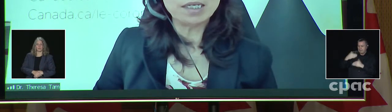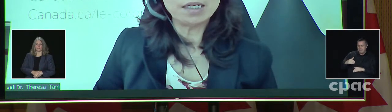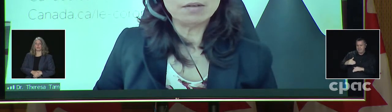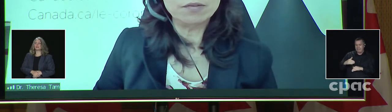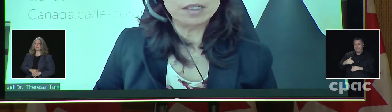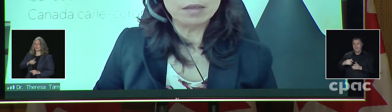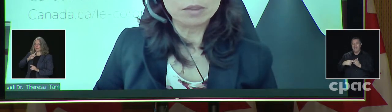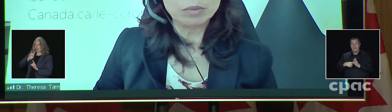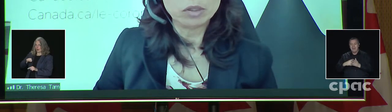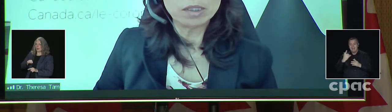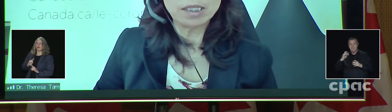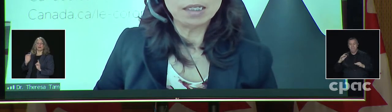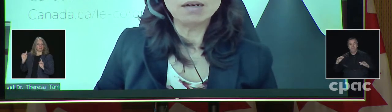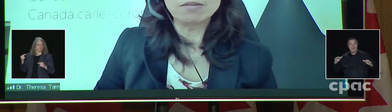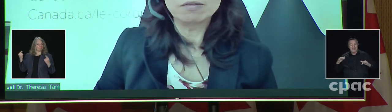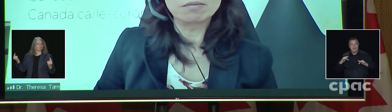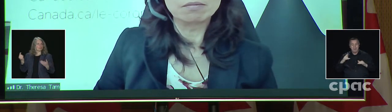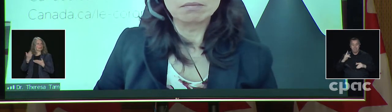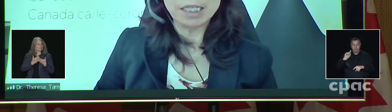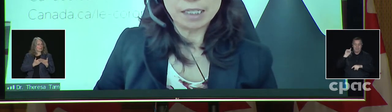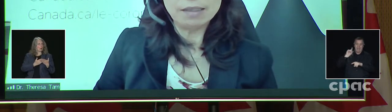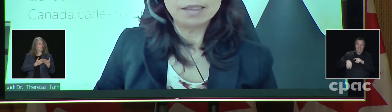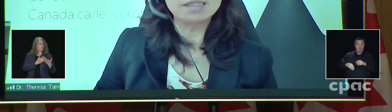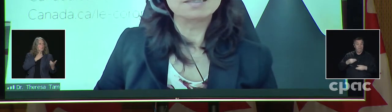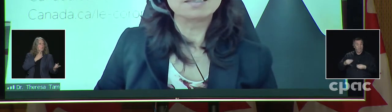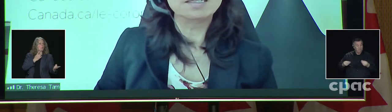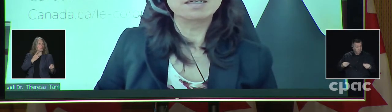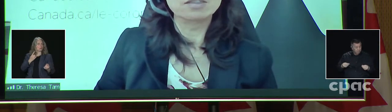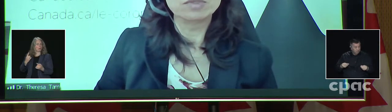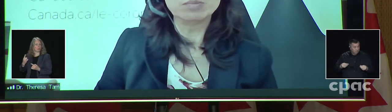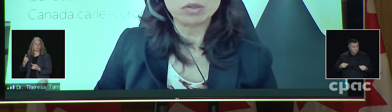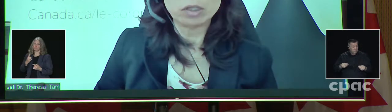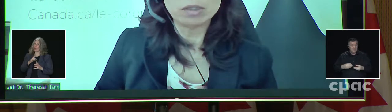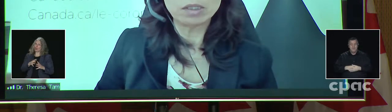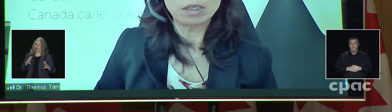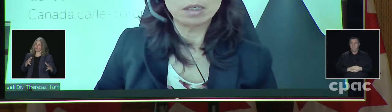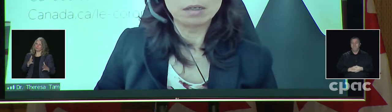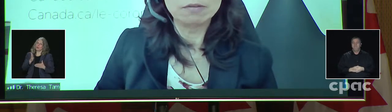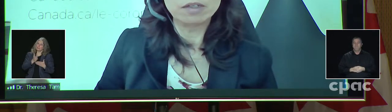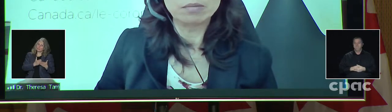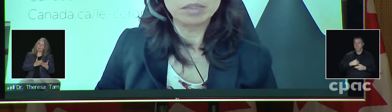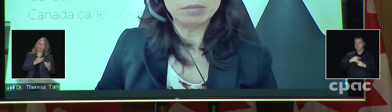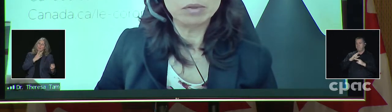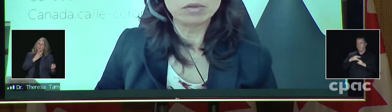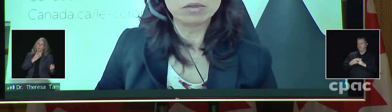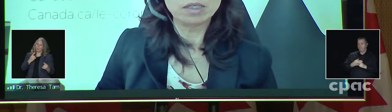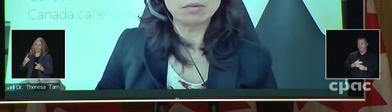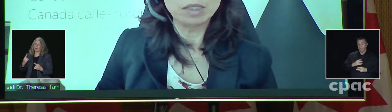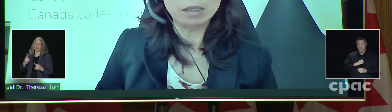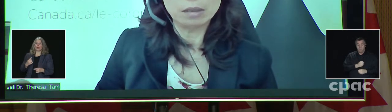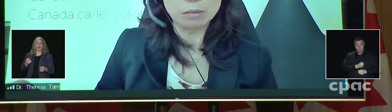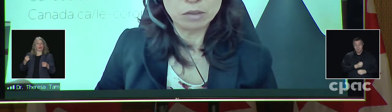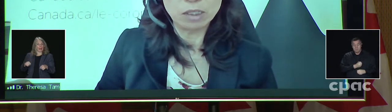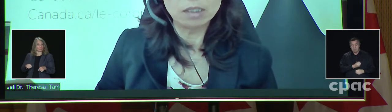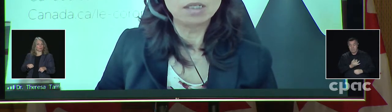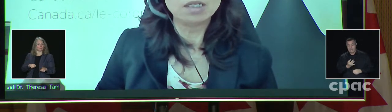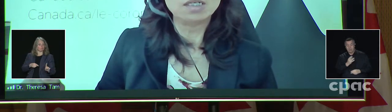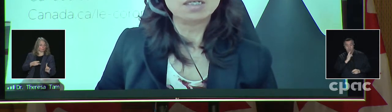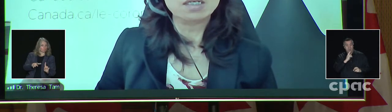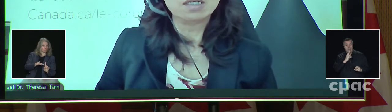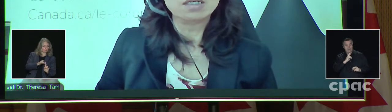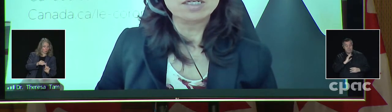We have reports, and they're not many. There's the odd report of people with